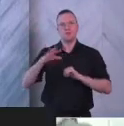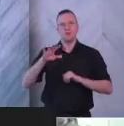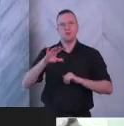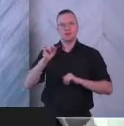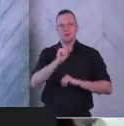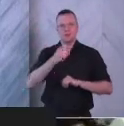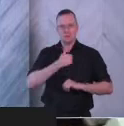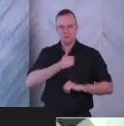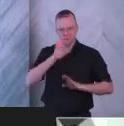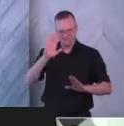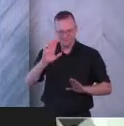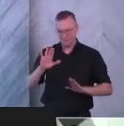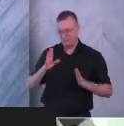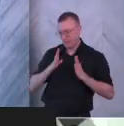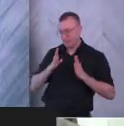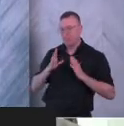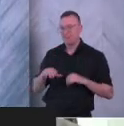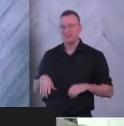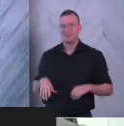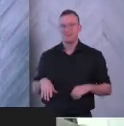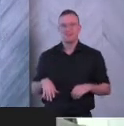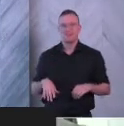I'm sorry. It's okay.